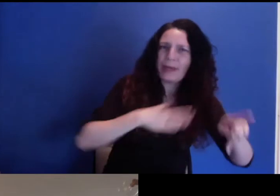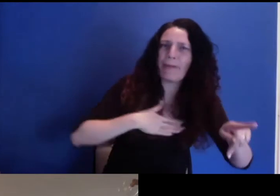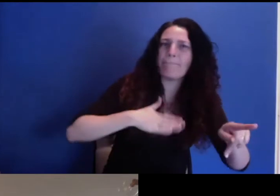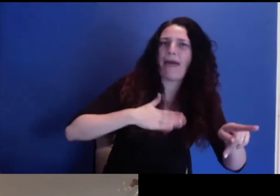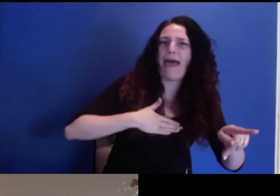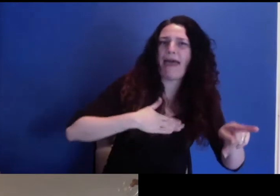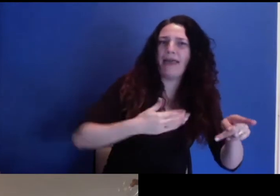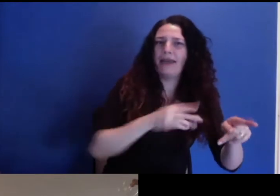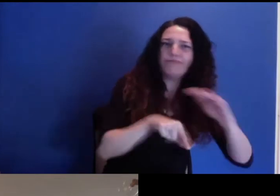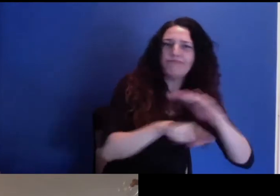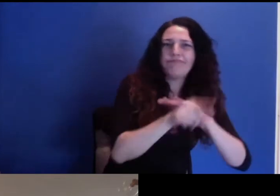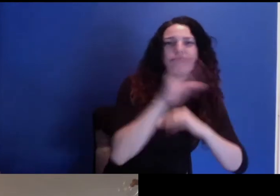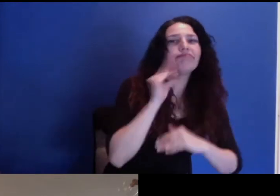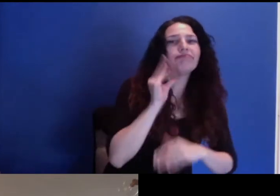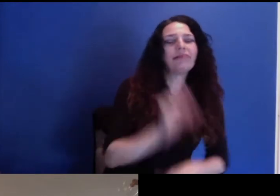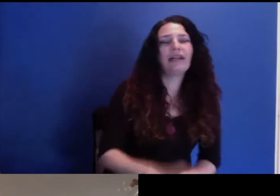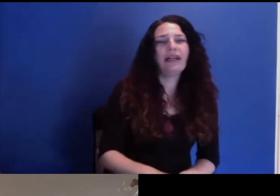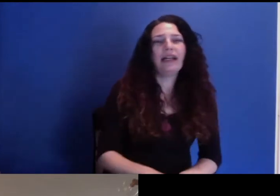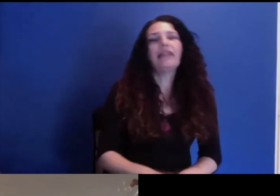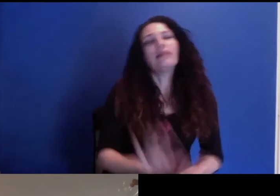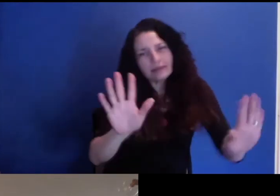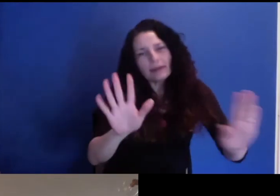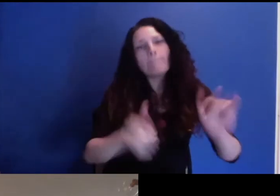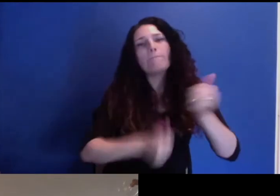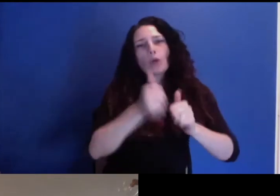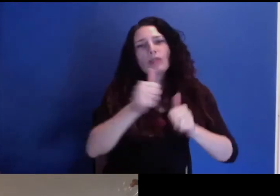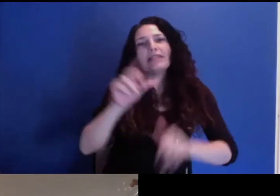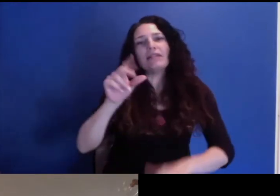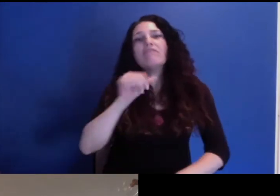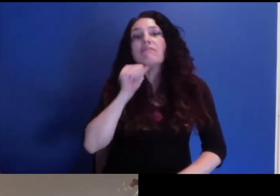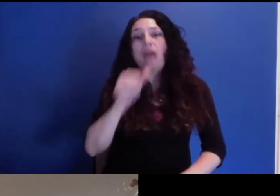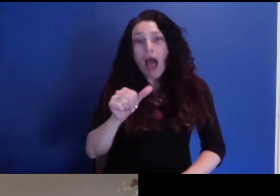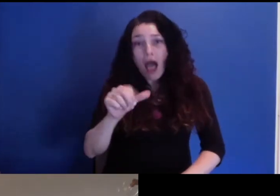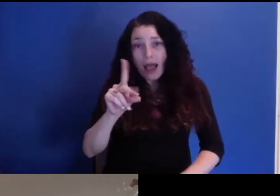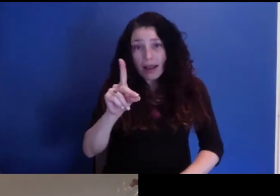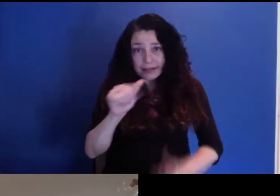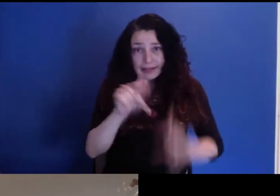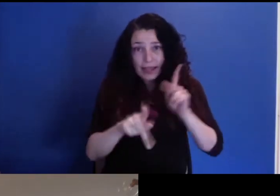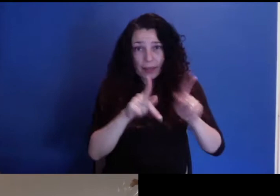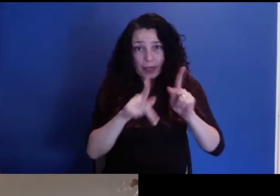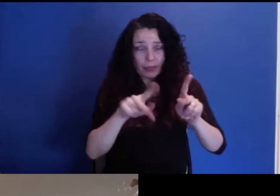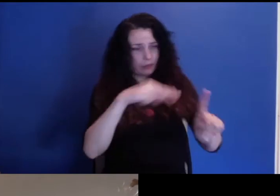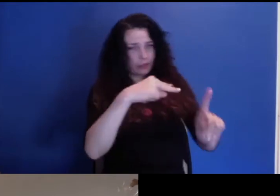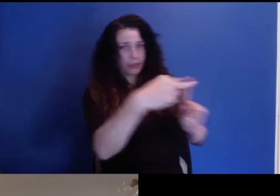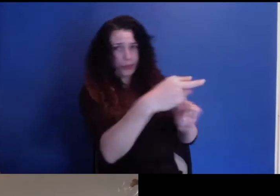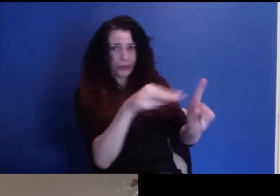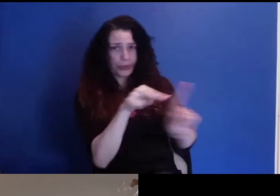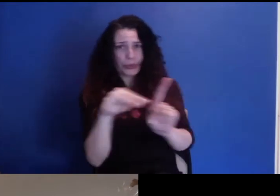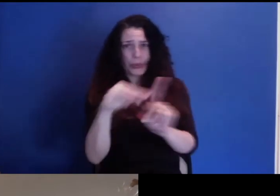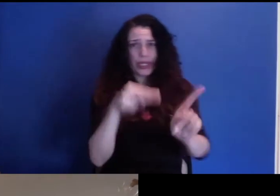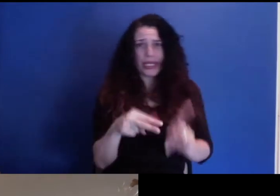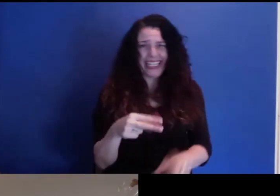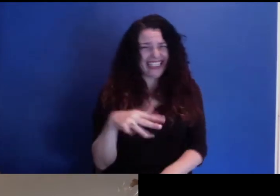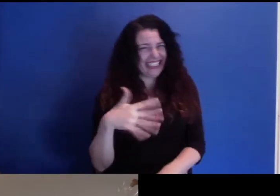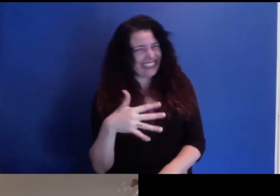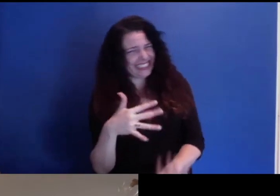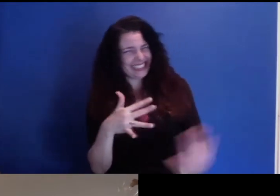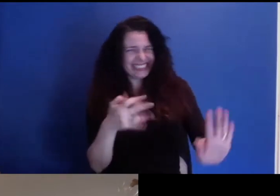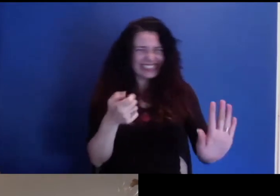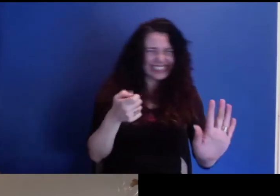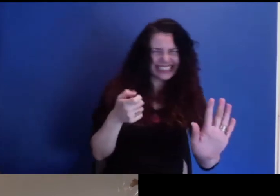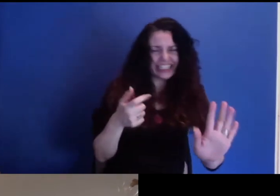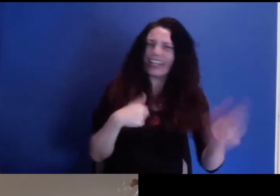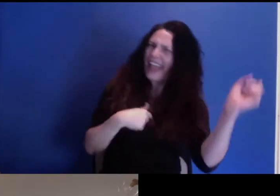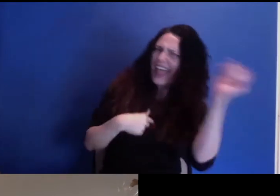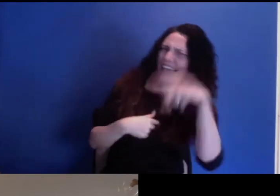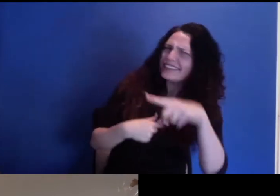was mostly from non-disabled people that were saying that. And they were like, it was a little, and I was just like, well, why? And